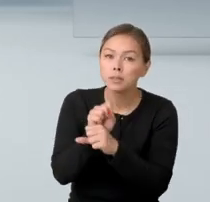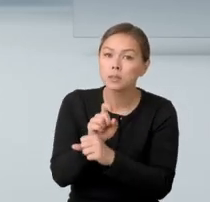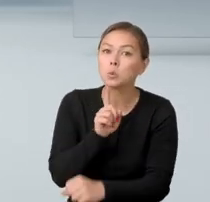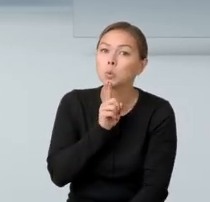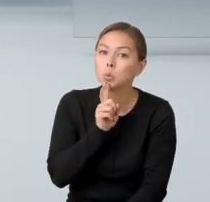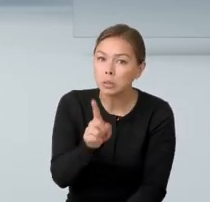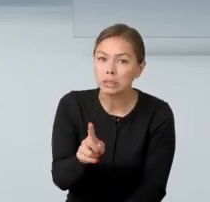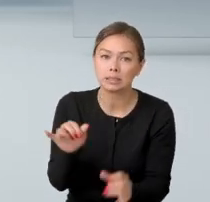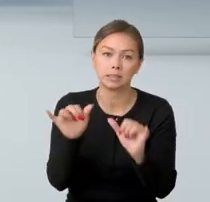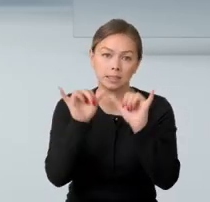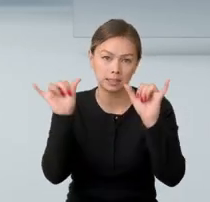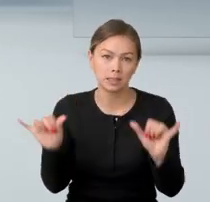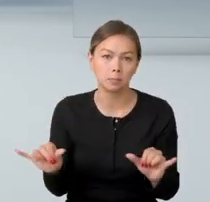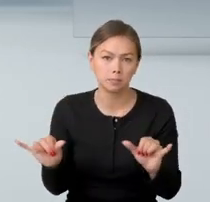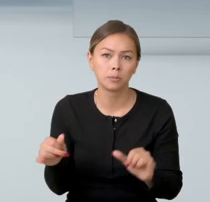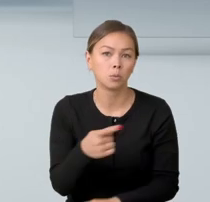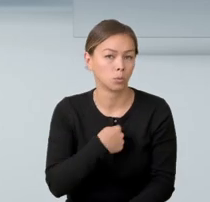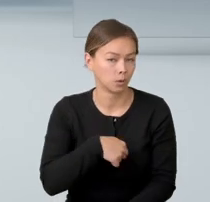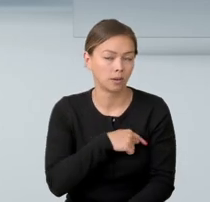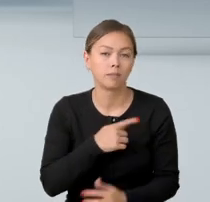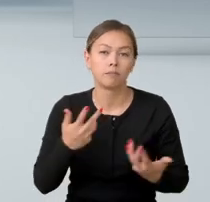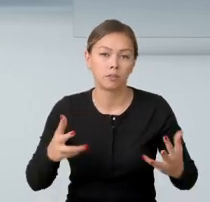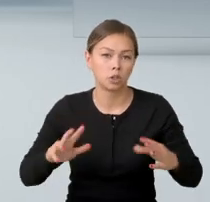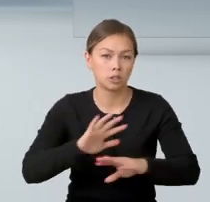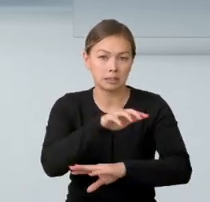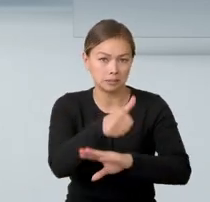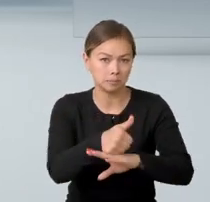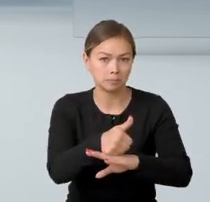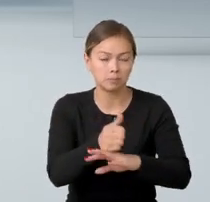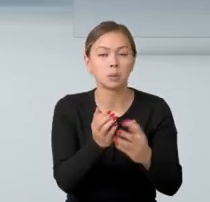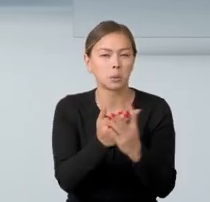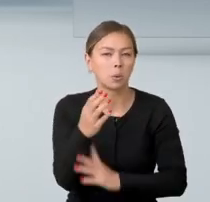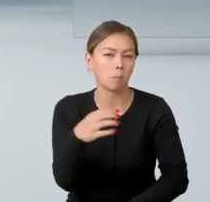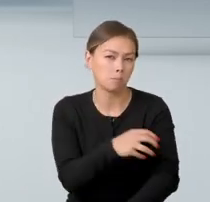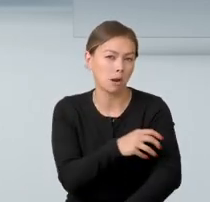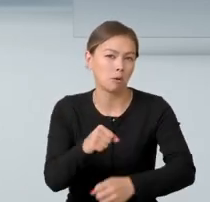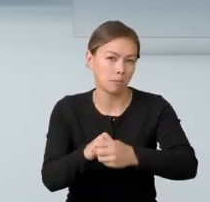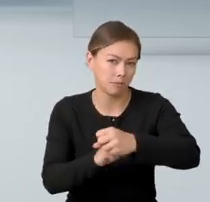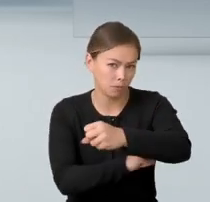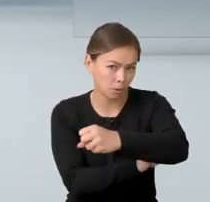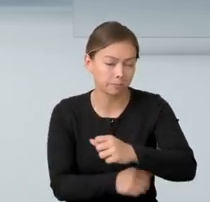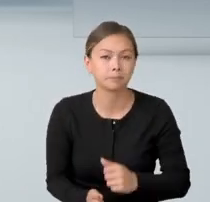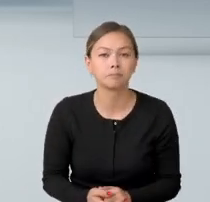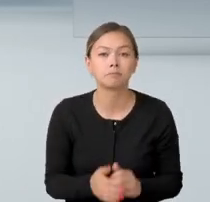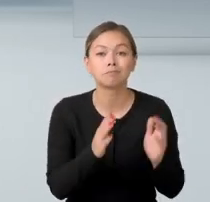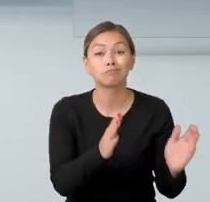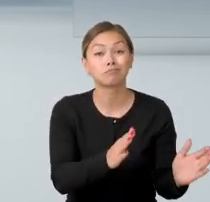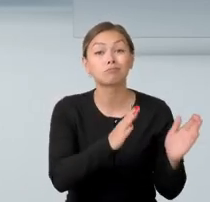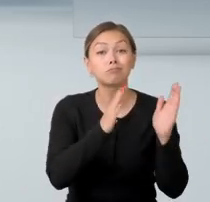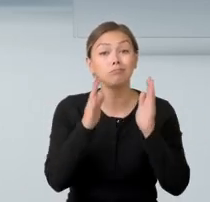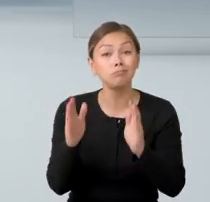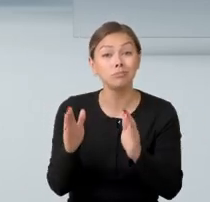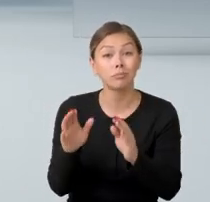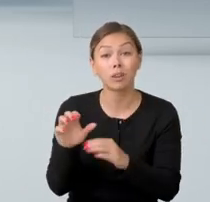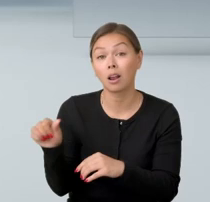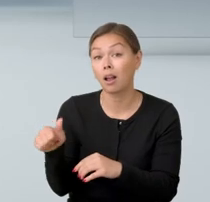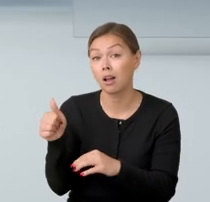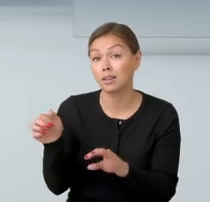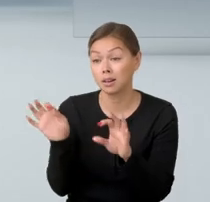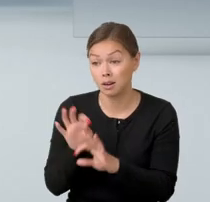now they are going to use their real system right so we built a real system using Power Platform